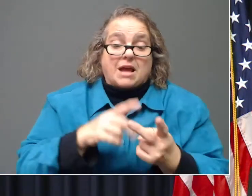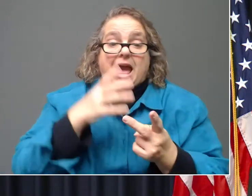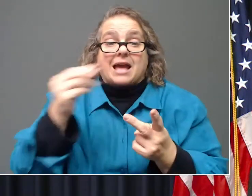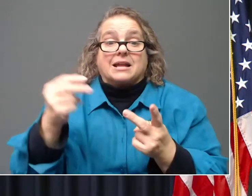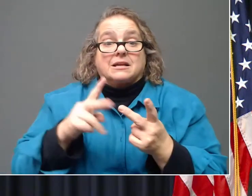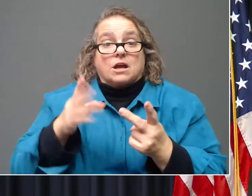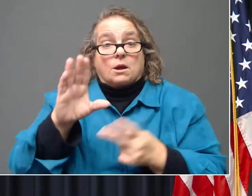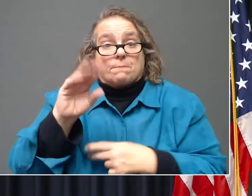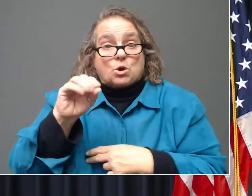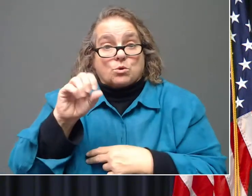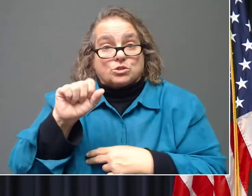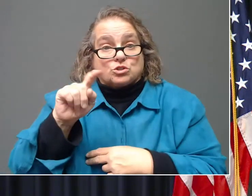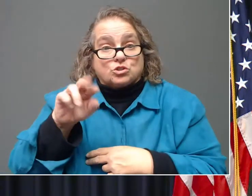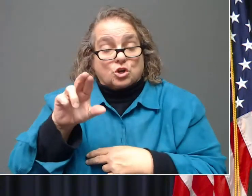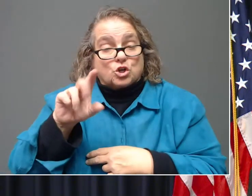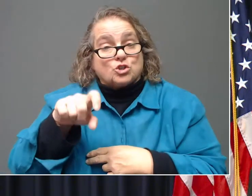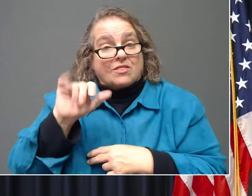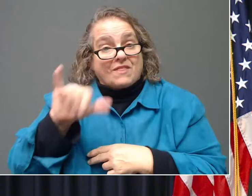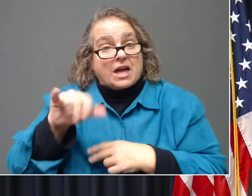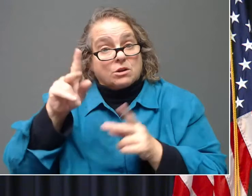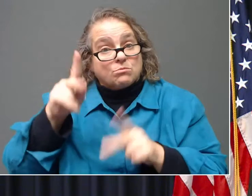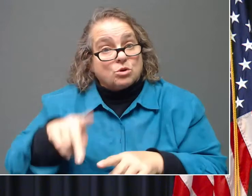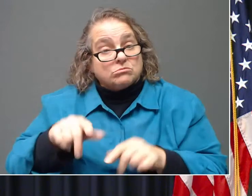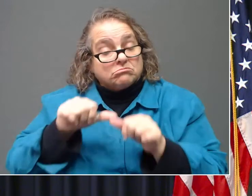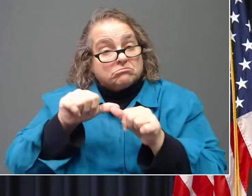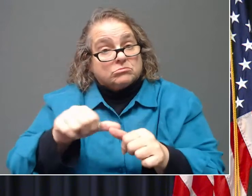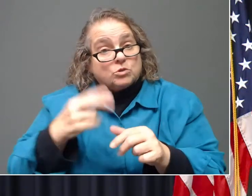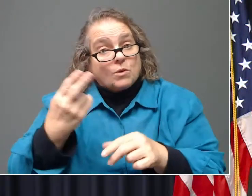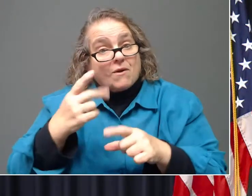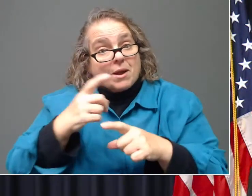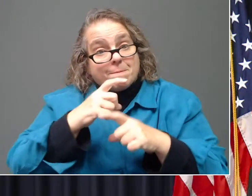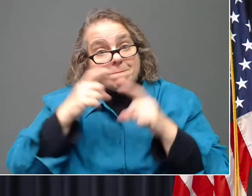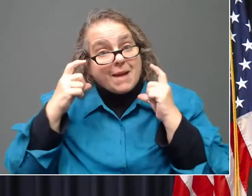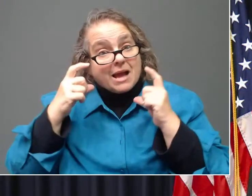person anticipate wearing a mask, say, into the fall?